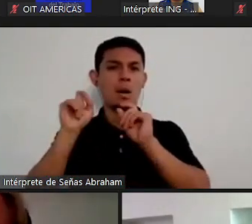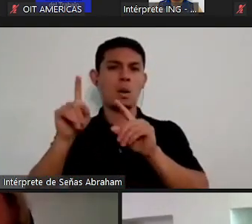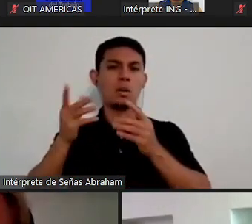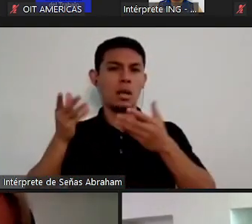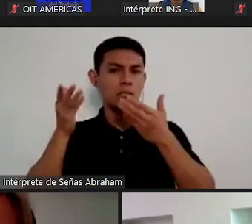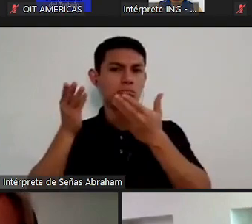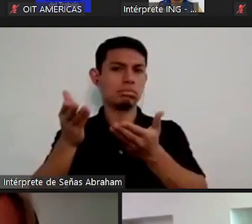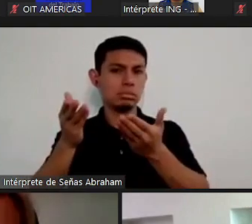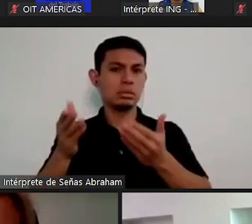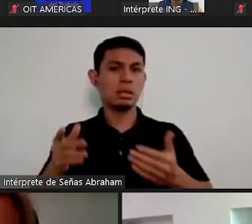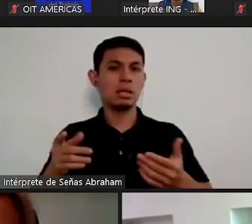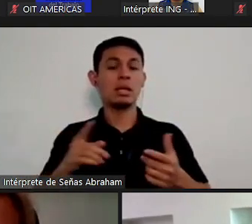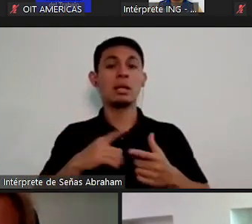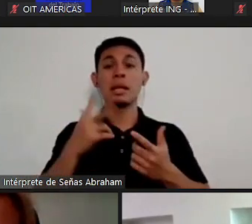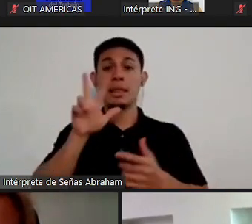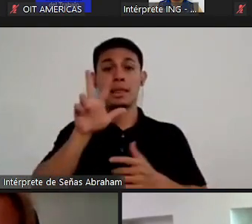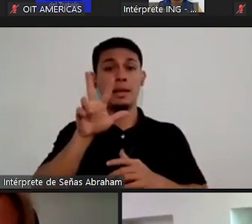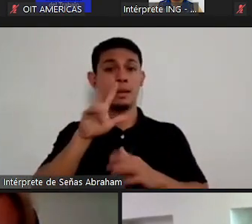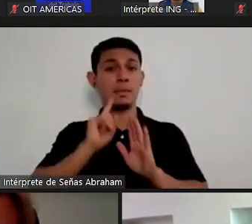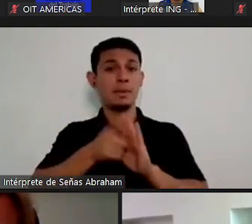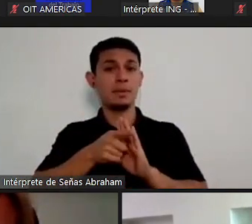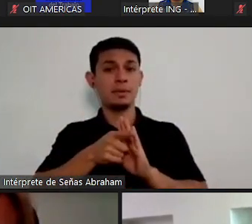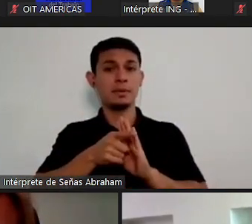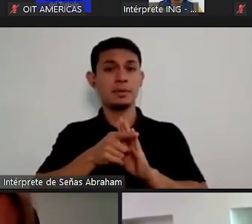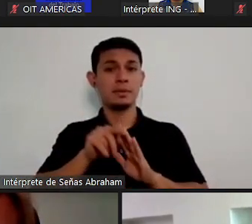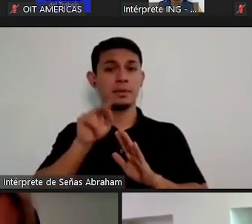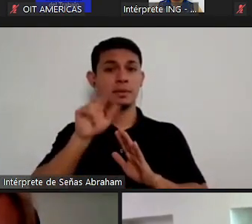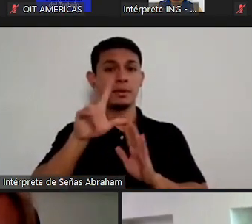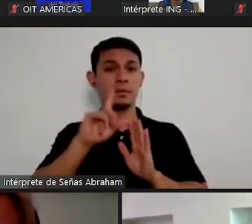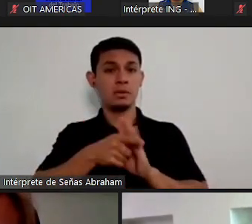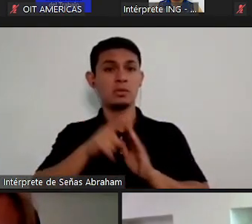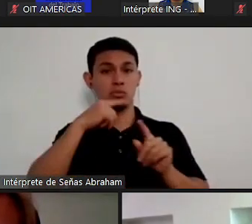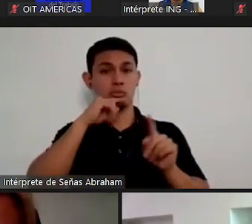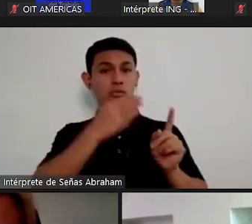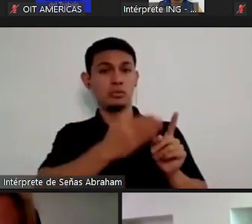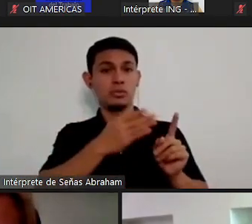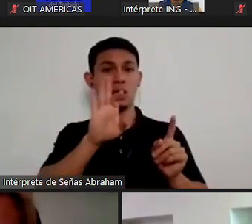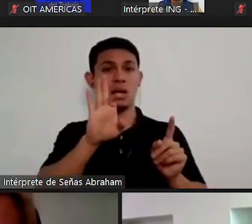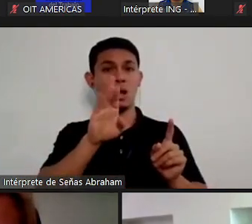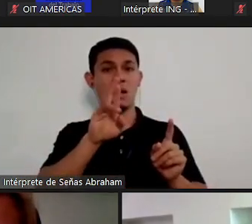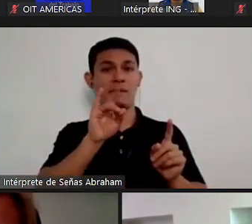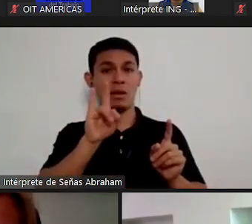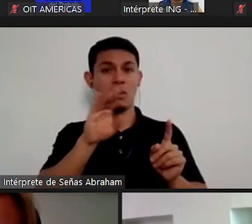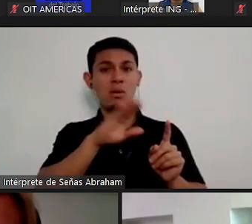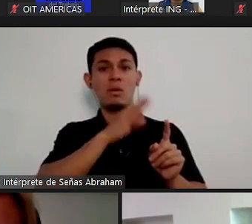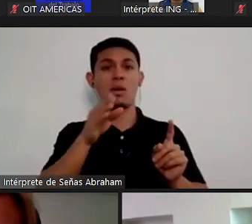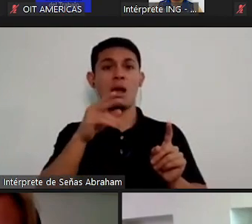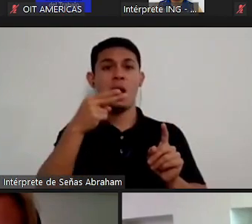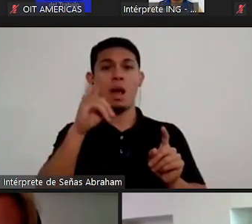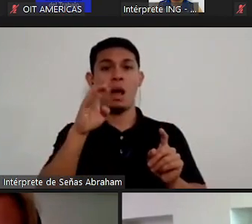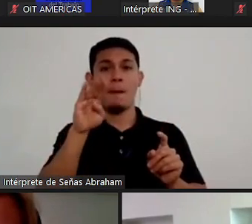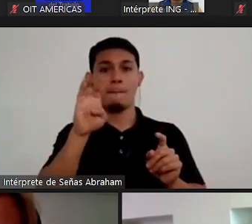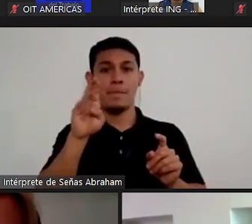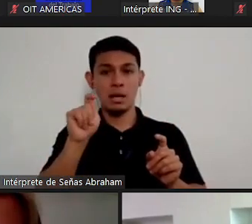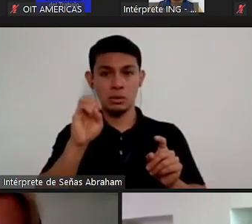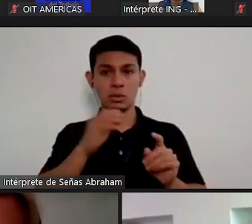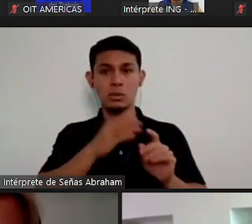this plan uh those are the questions that i wanted to post so you have three minutes to